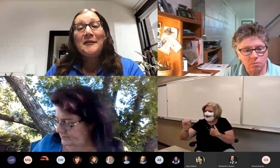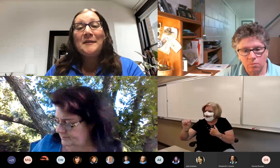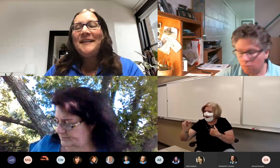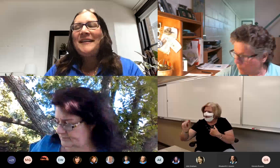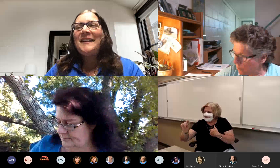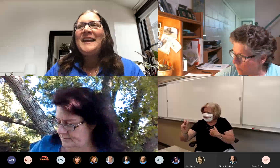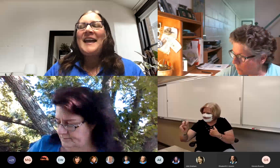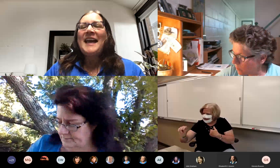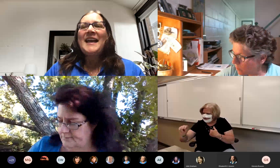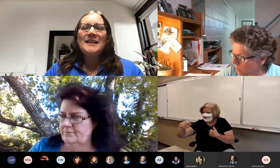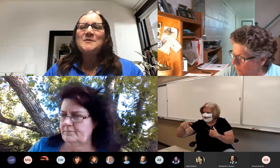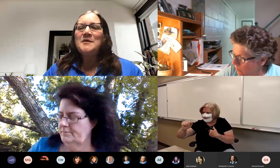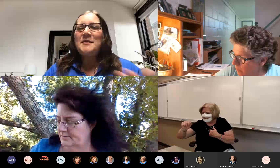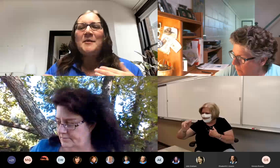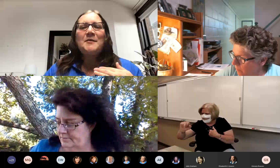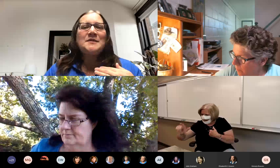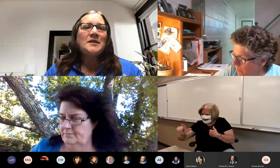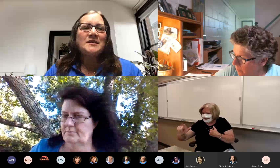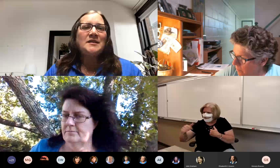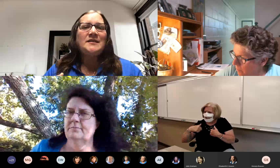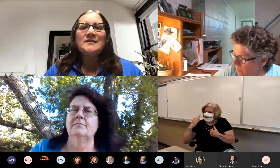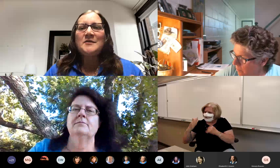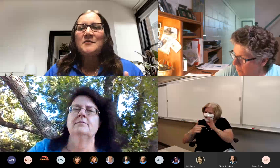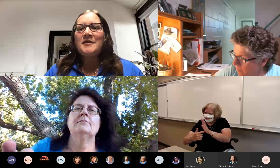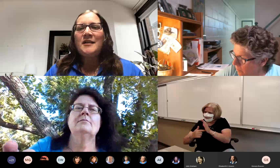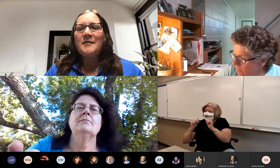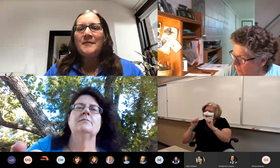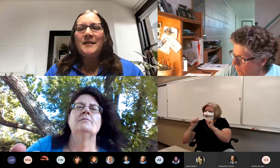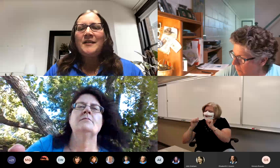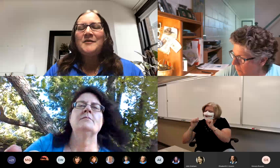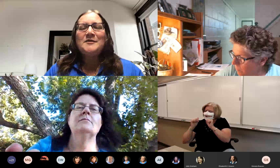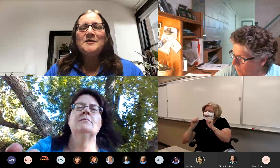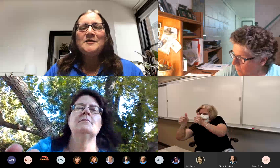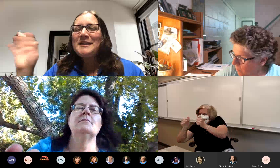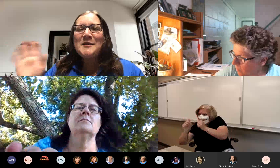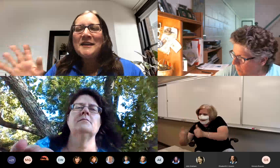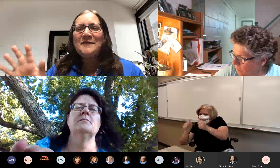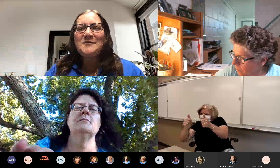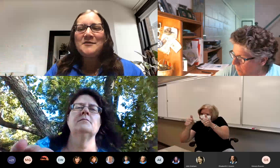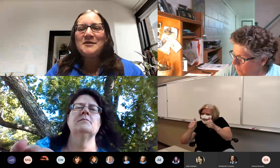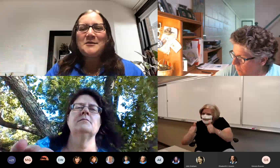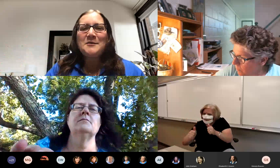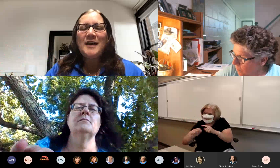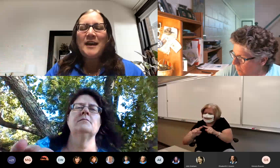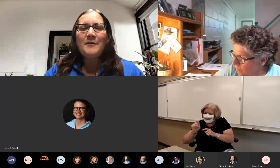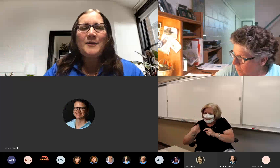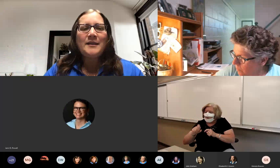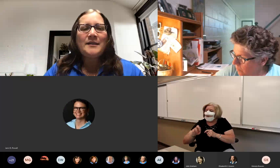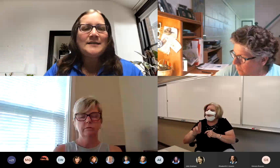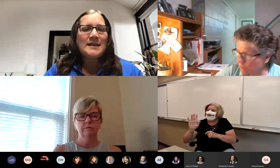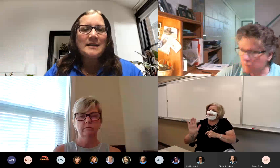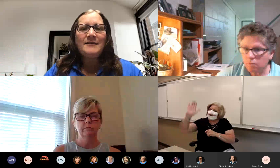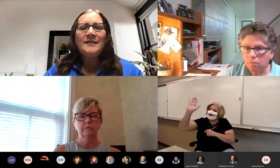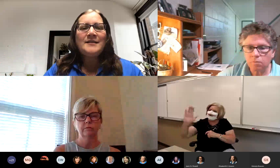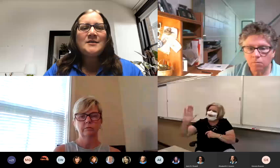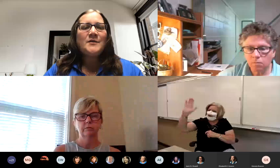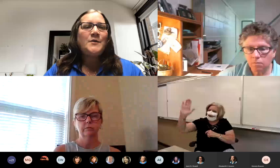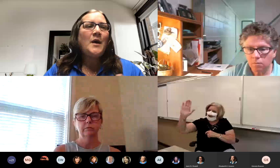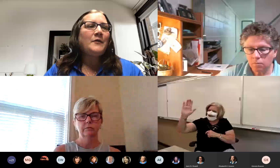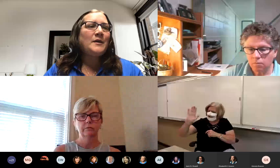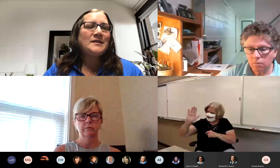talk about that here in a minute. And that's where you can post questions, or there's a raise your hand feature too that we can